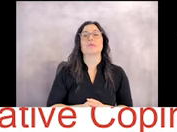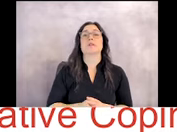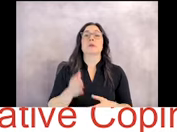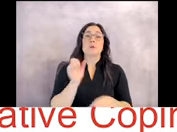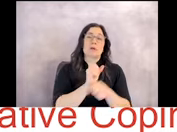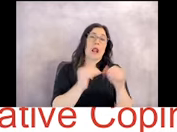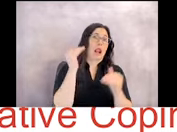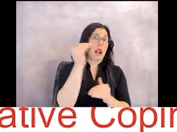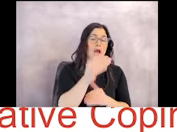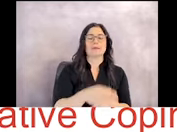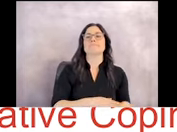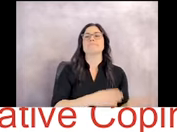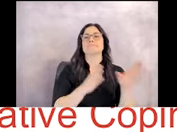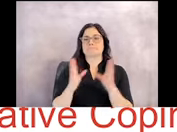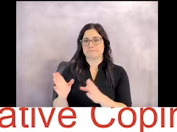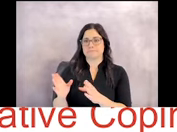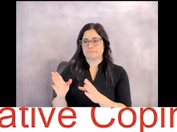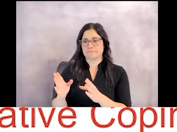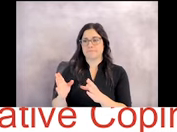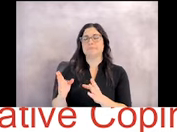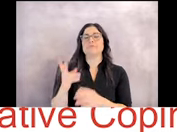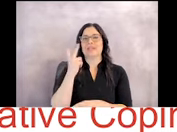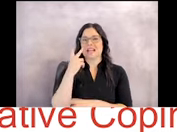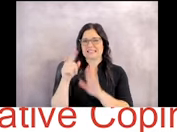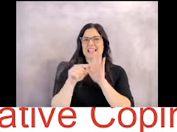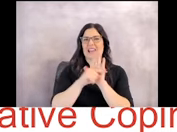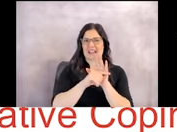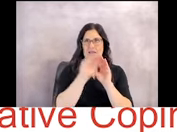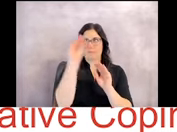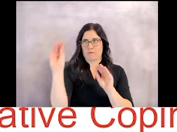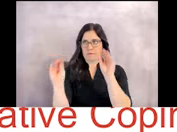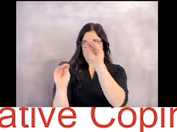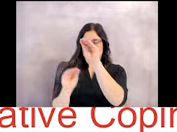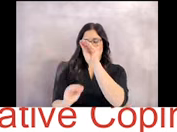Overworking. Oh, yeah. Now I see you putting some on the negative side.